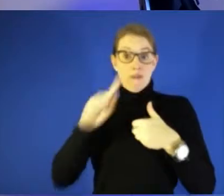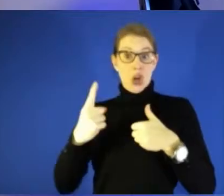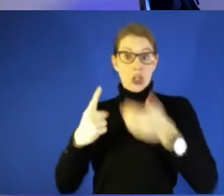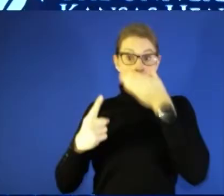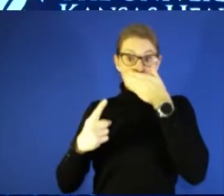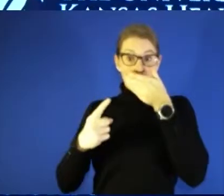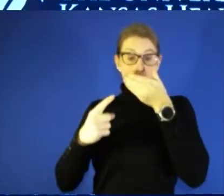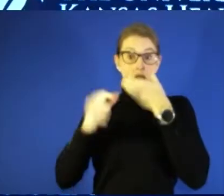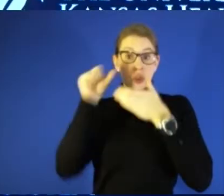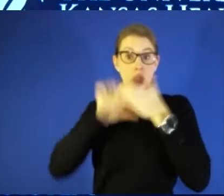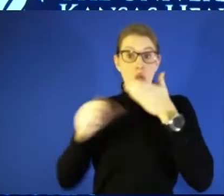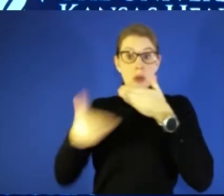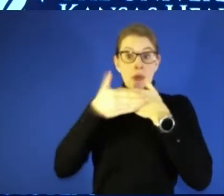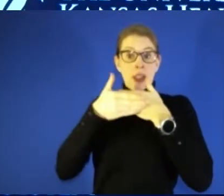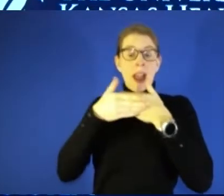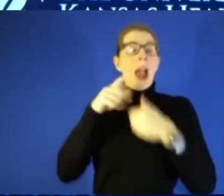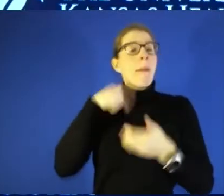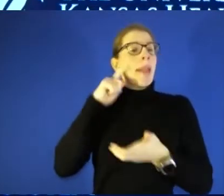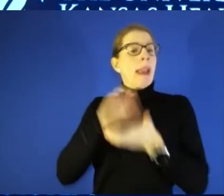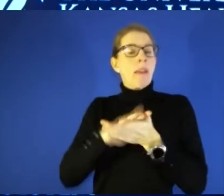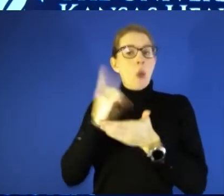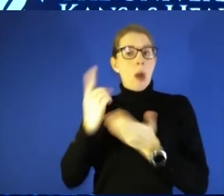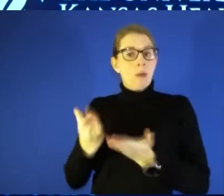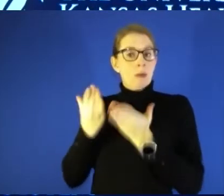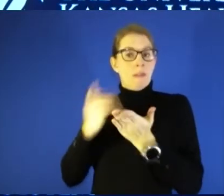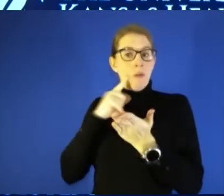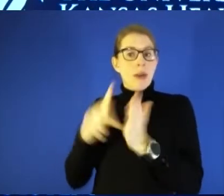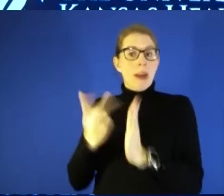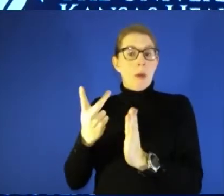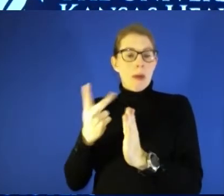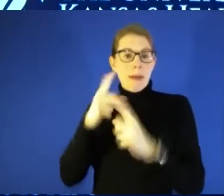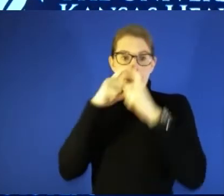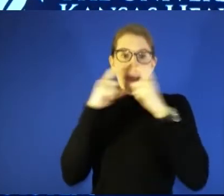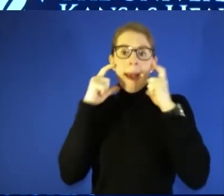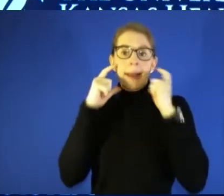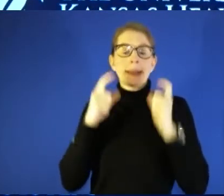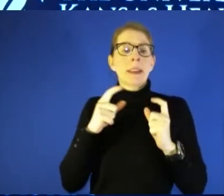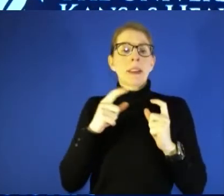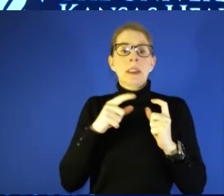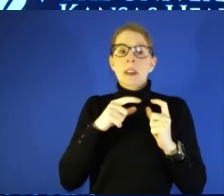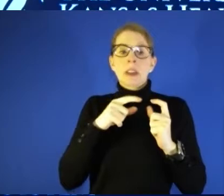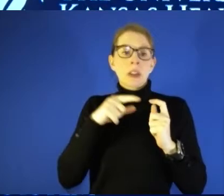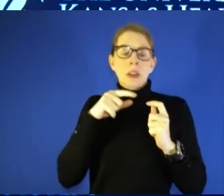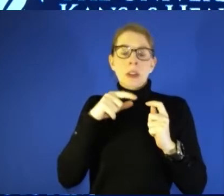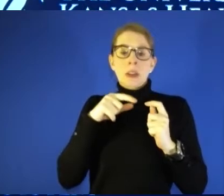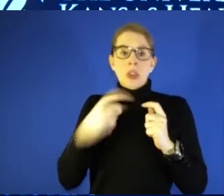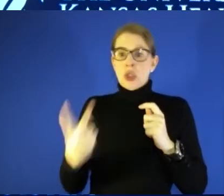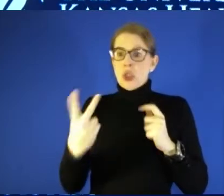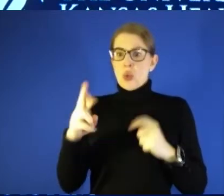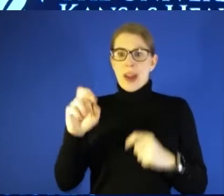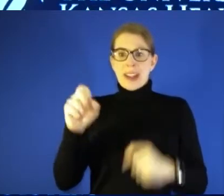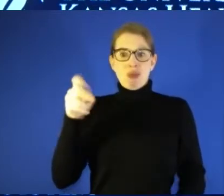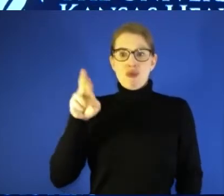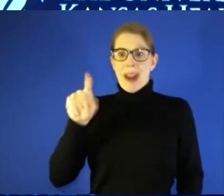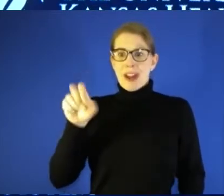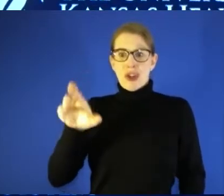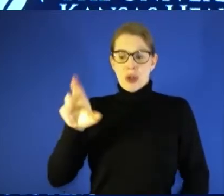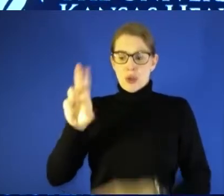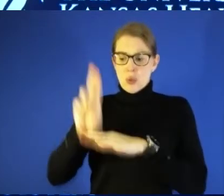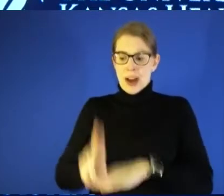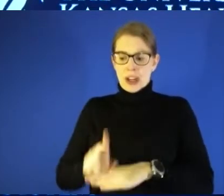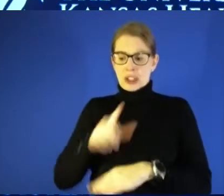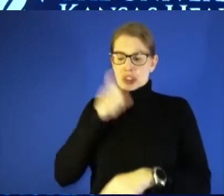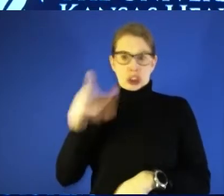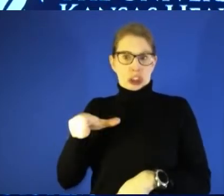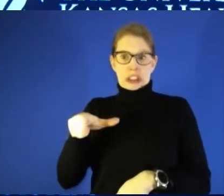So I believe the one recommendation for double masking, like you certainly shouldn't put 2 respirators on. That will probably prohibit your ability to breathe